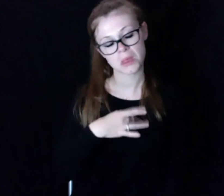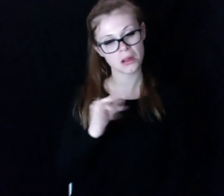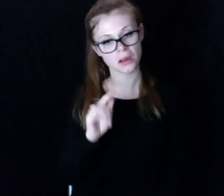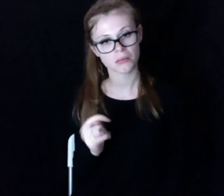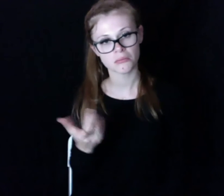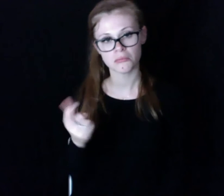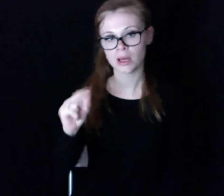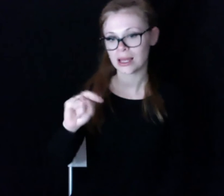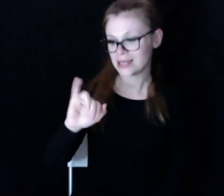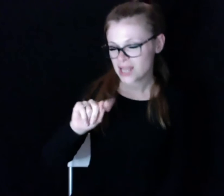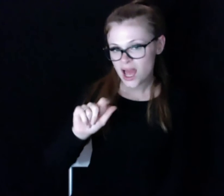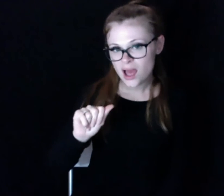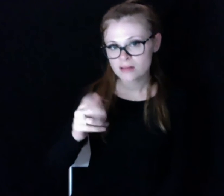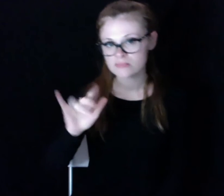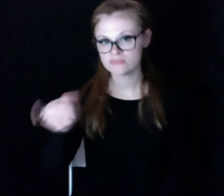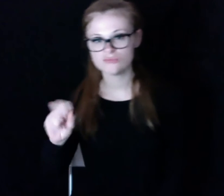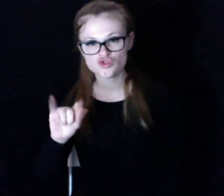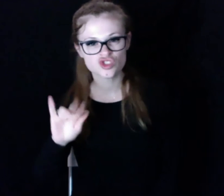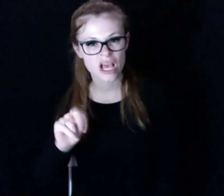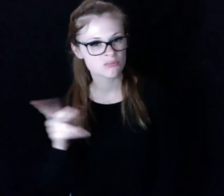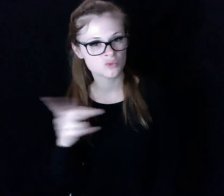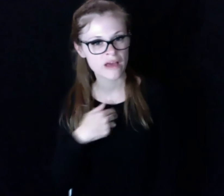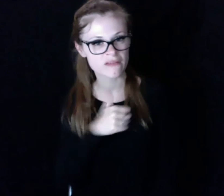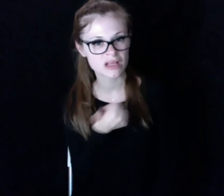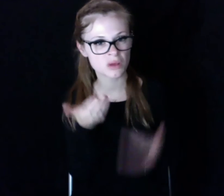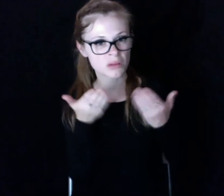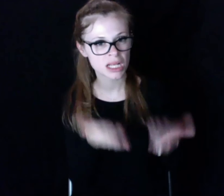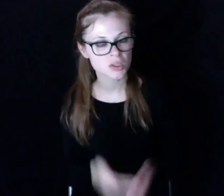or Justin, do you have any other recommendations?